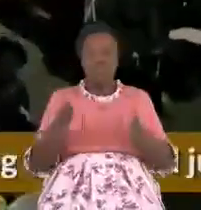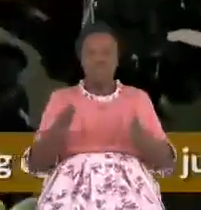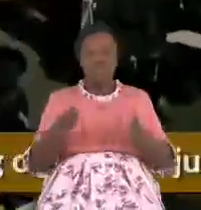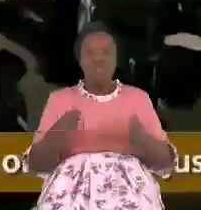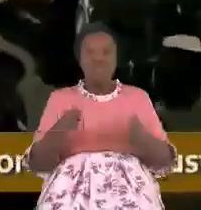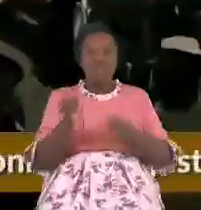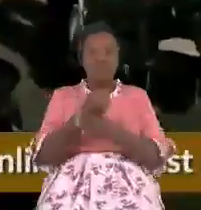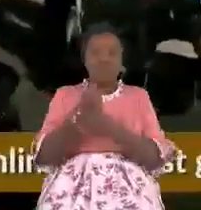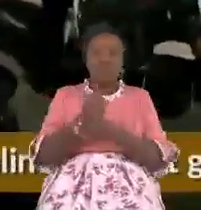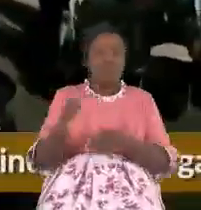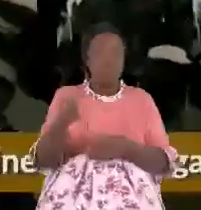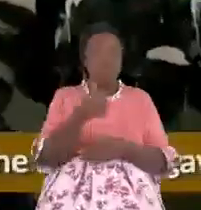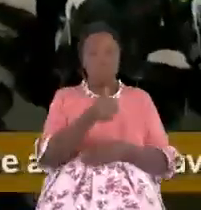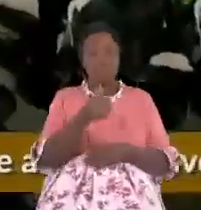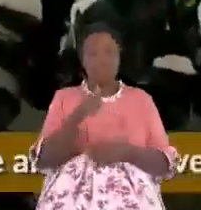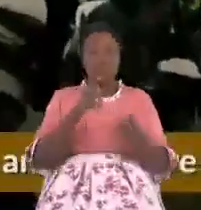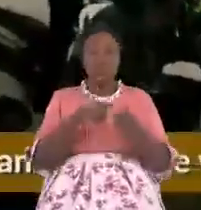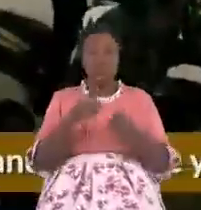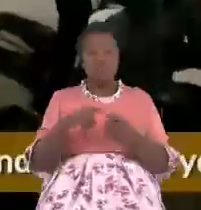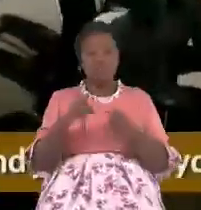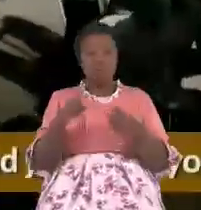towards the gate